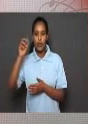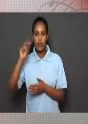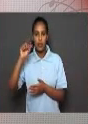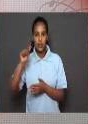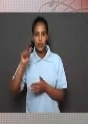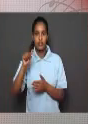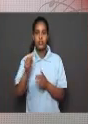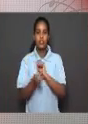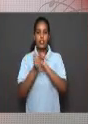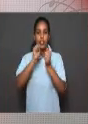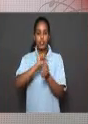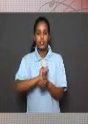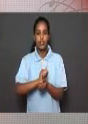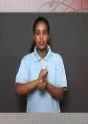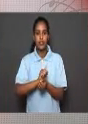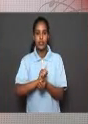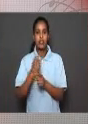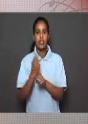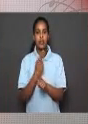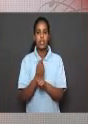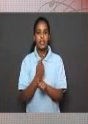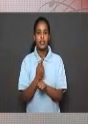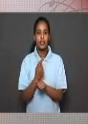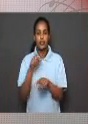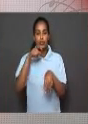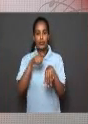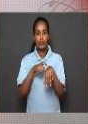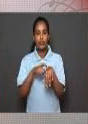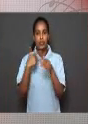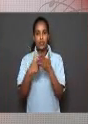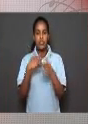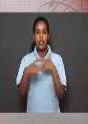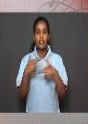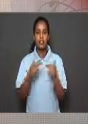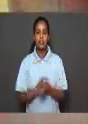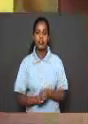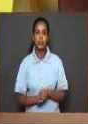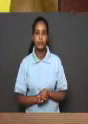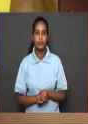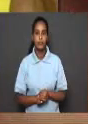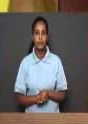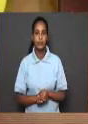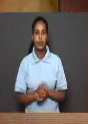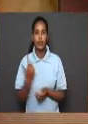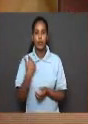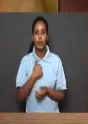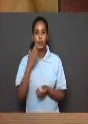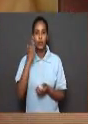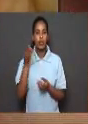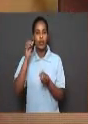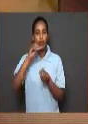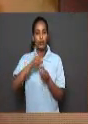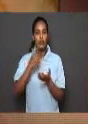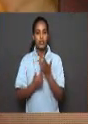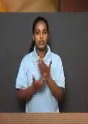describe the changes that take place during this reaction. We will also